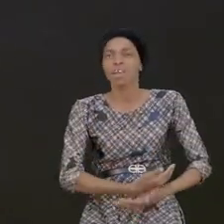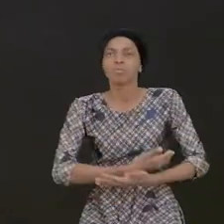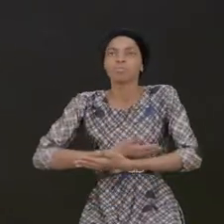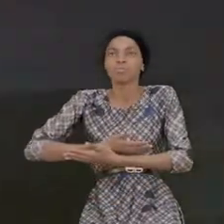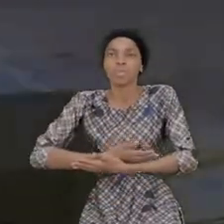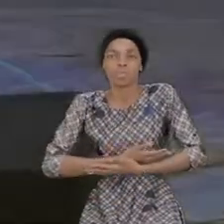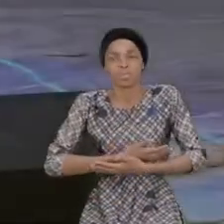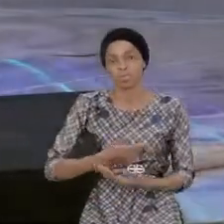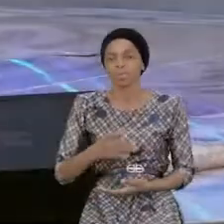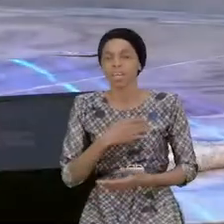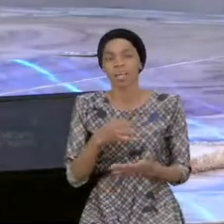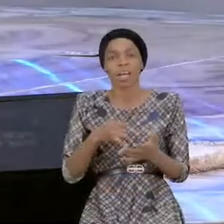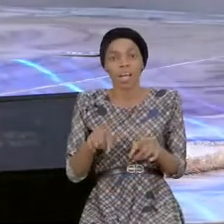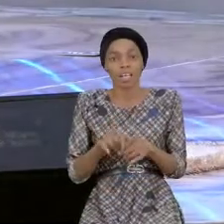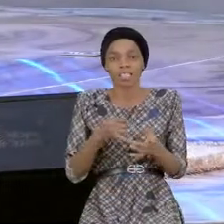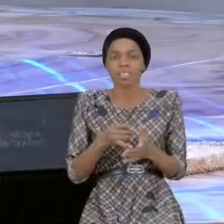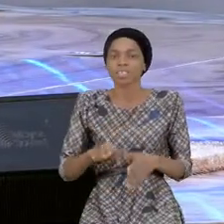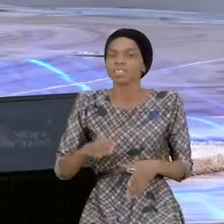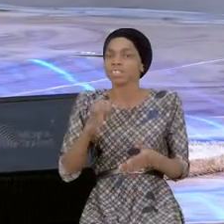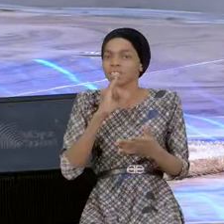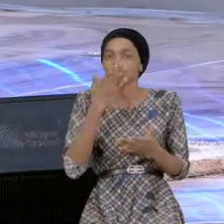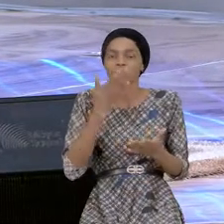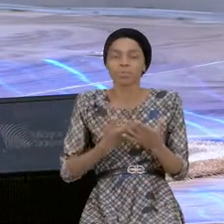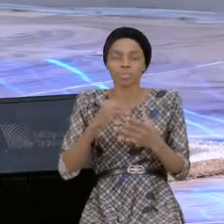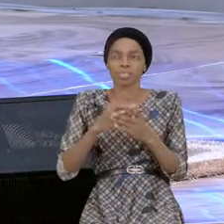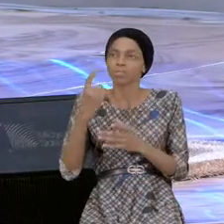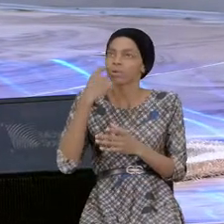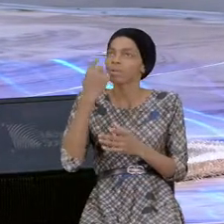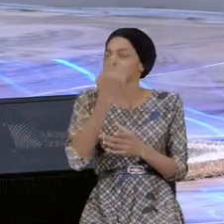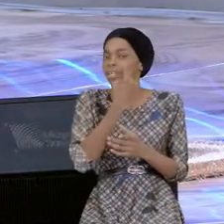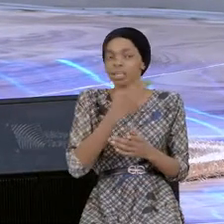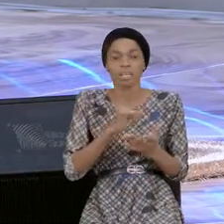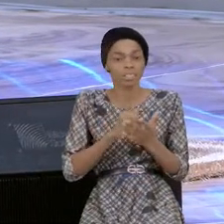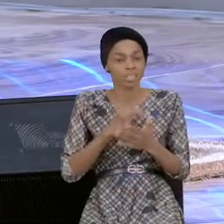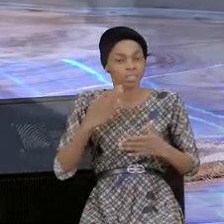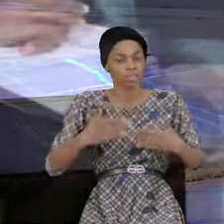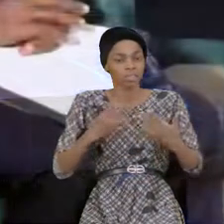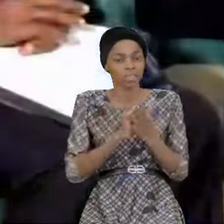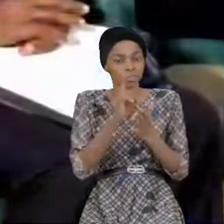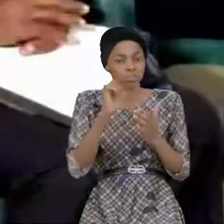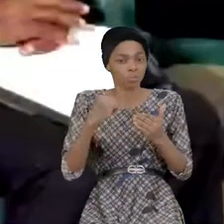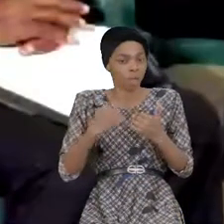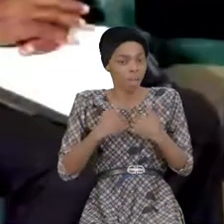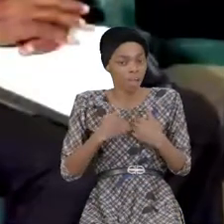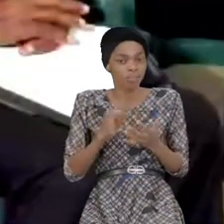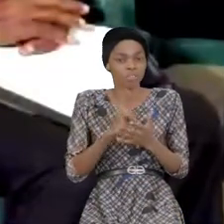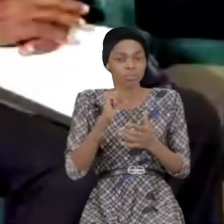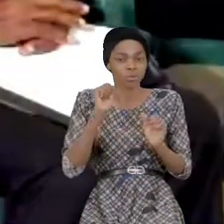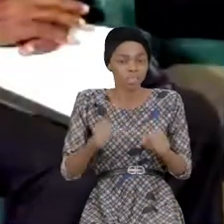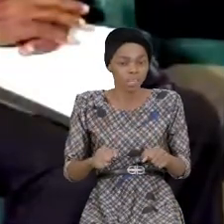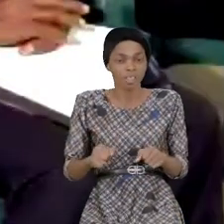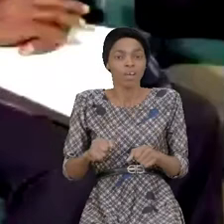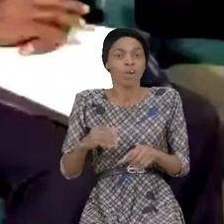and good in your sight. The joy that you have, that you can even cause the heart of Jesus